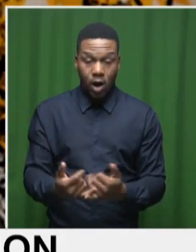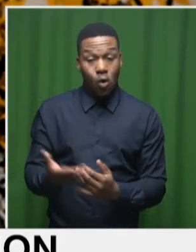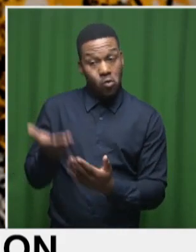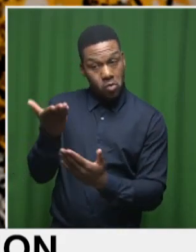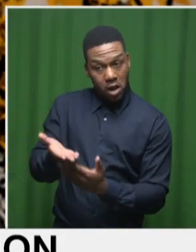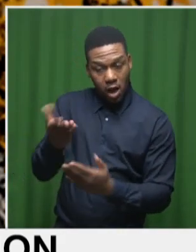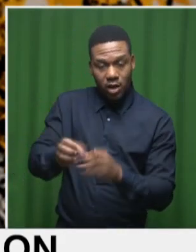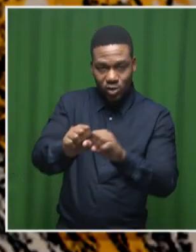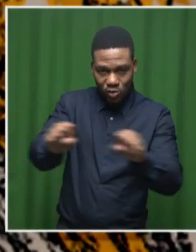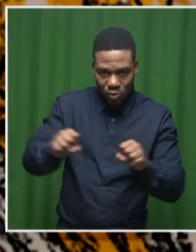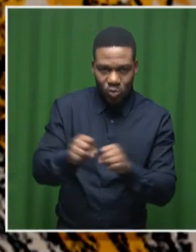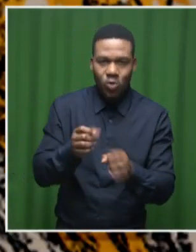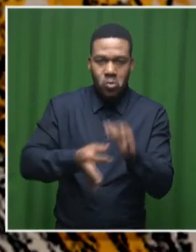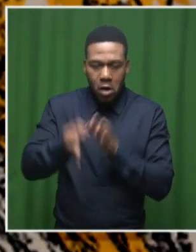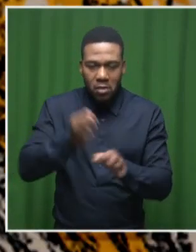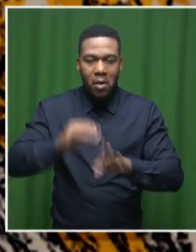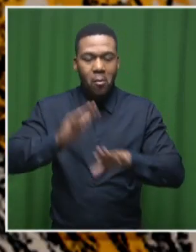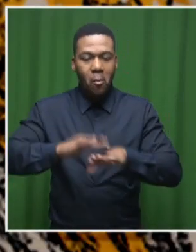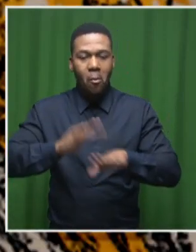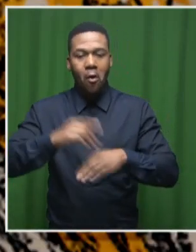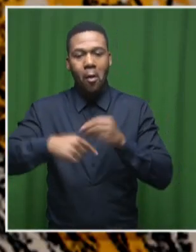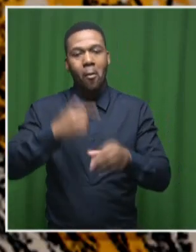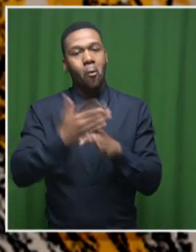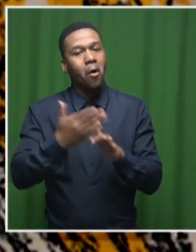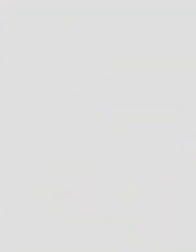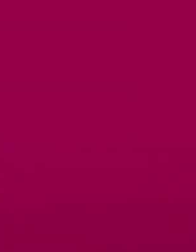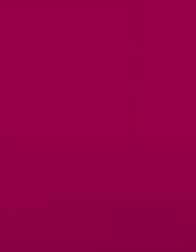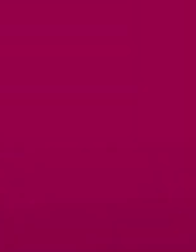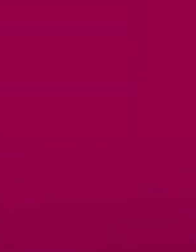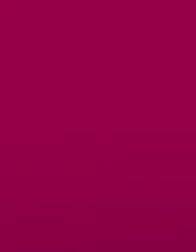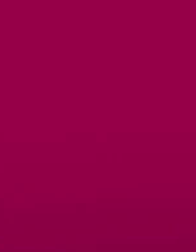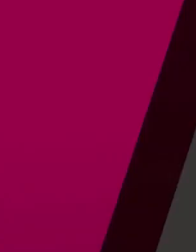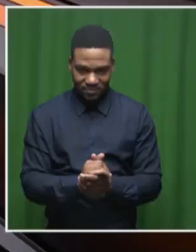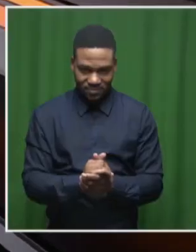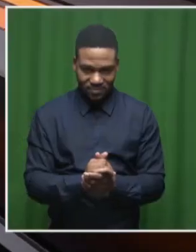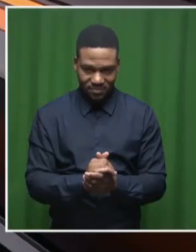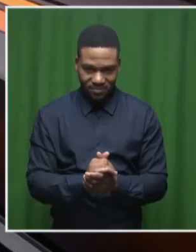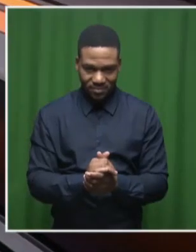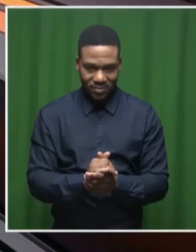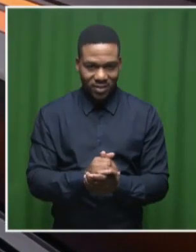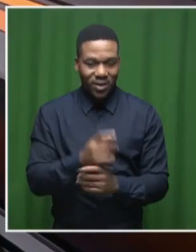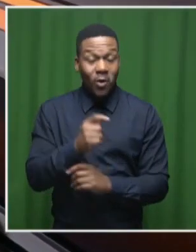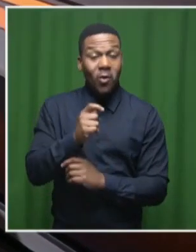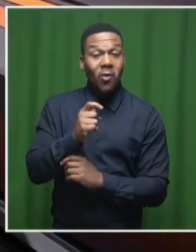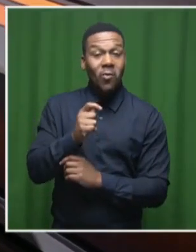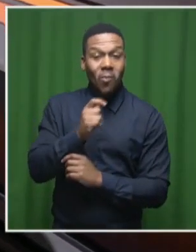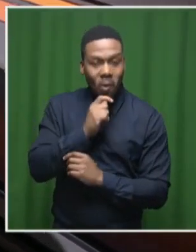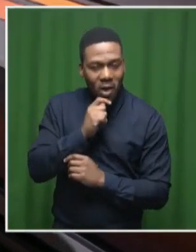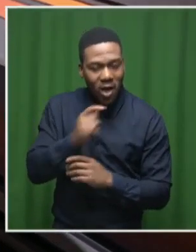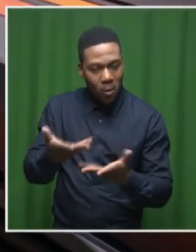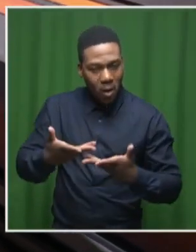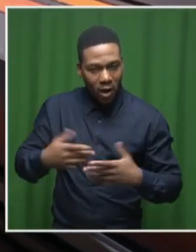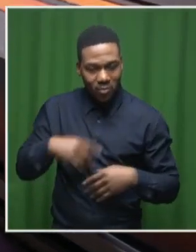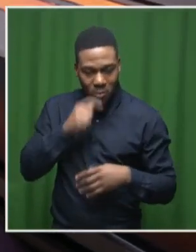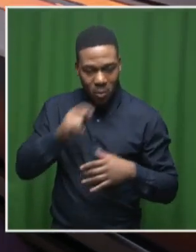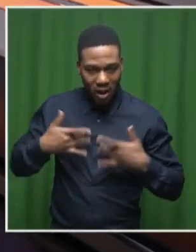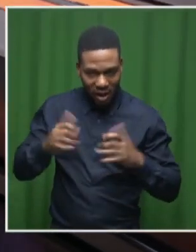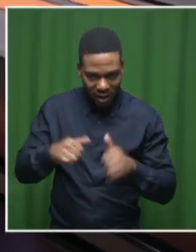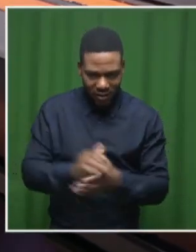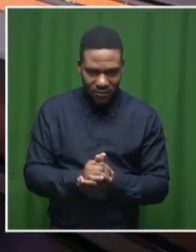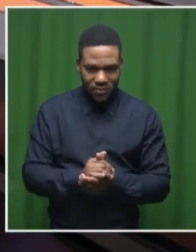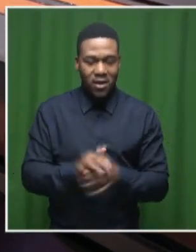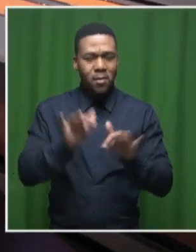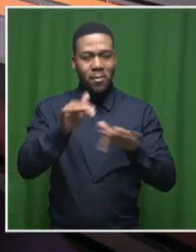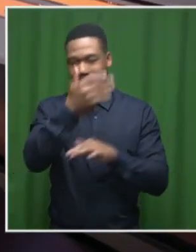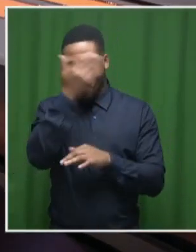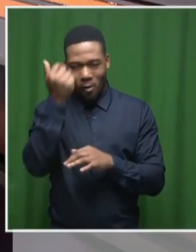now to tell us more. Good morning. Welcome to Morning Live. Good morning. I mean, for somebody who may not know, you and I started having this conversation about the